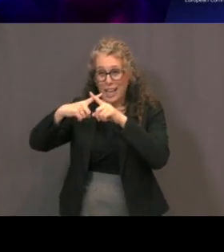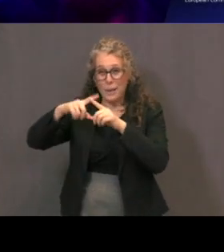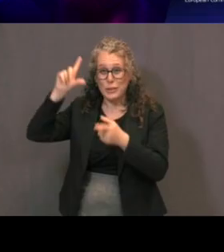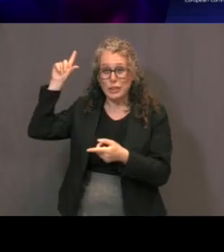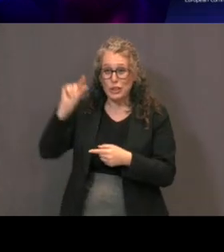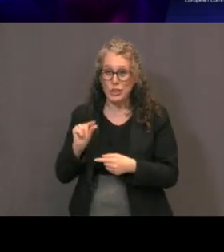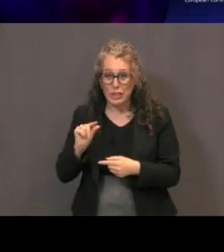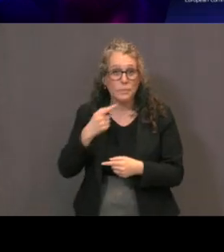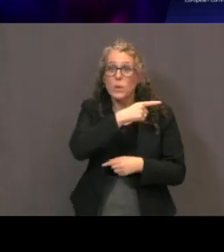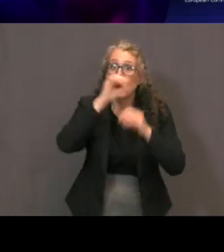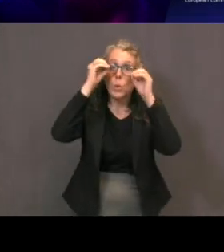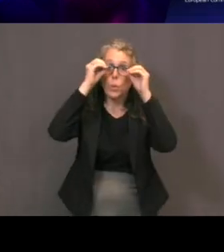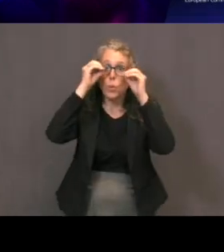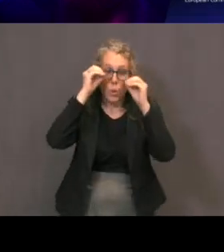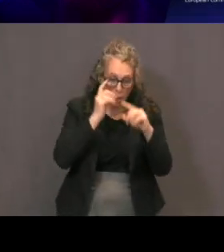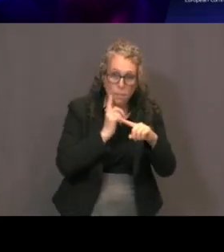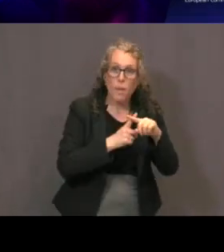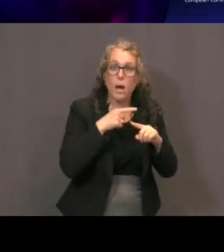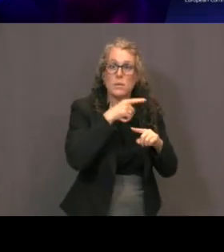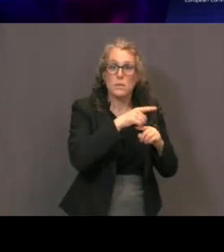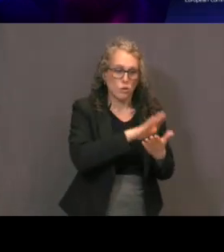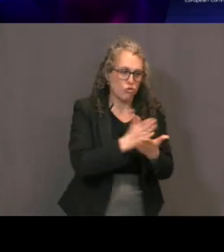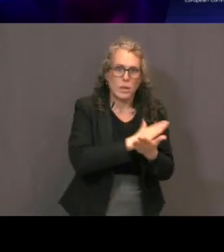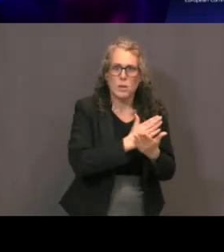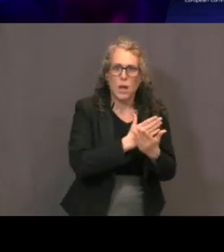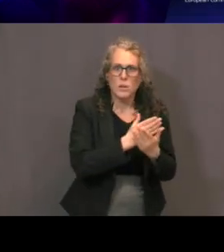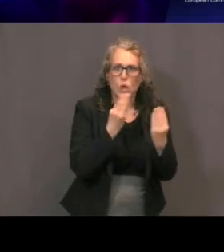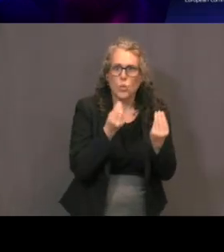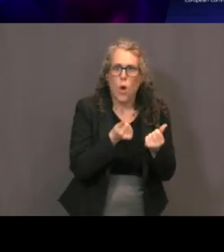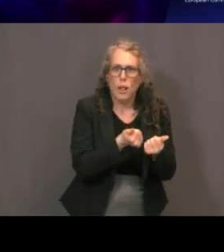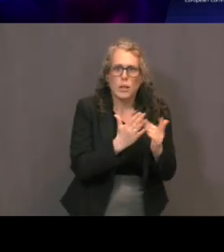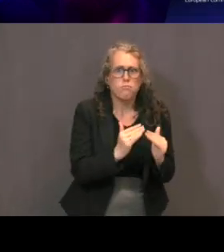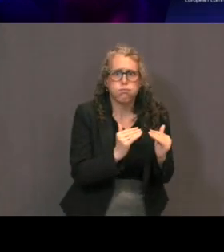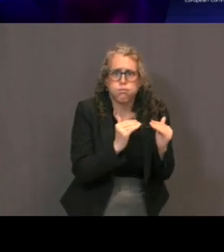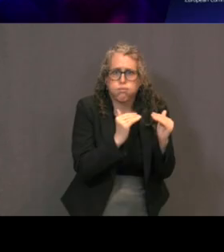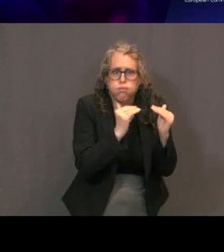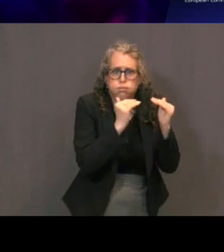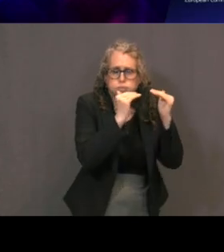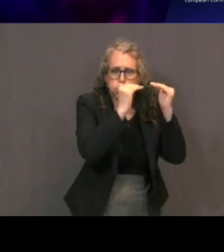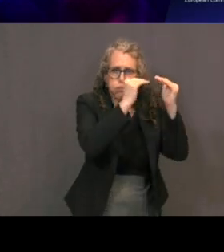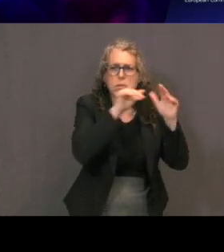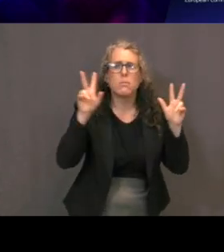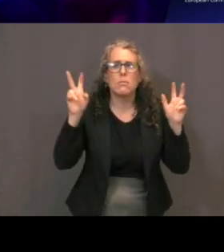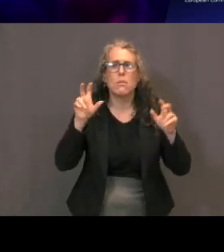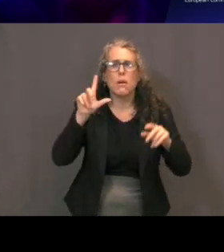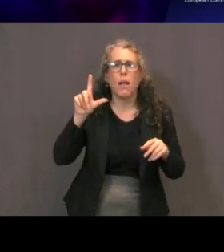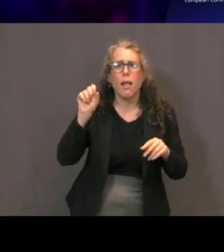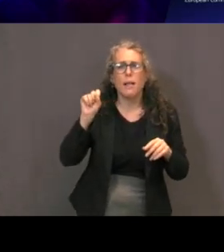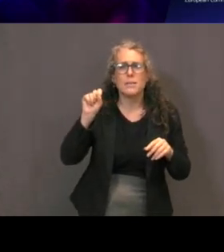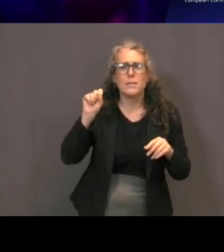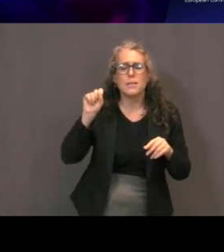suddenly achieved a huge improvement in translation quality through our neural network called LSTM, or long short-term